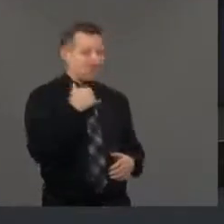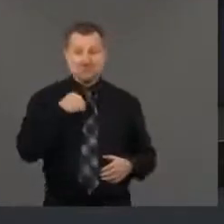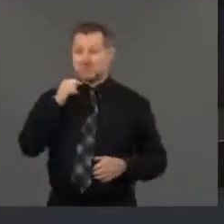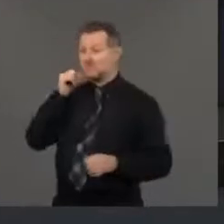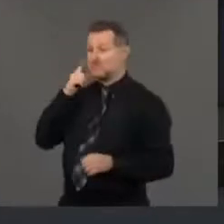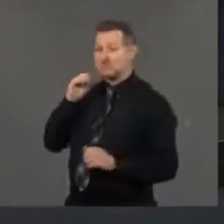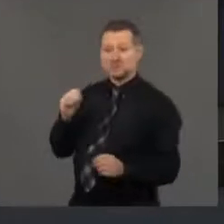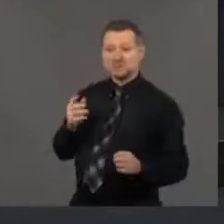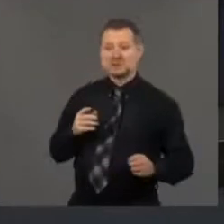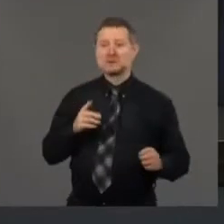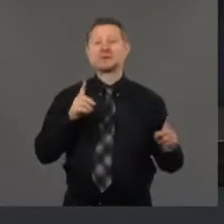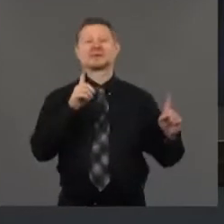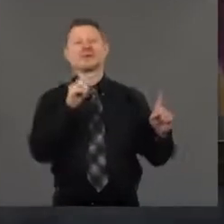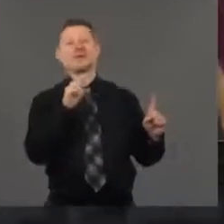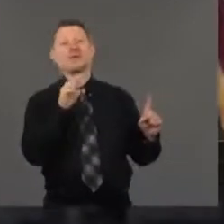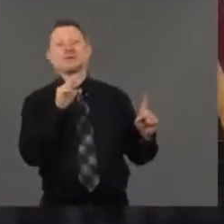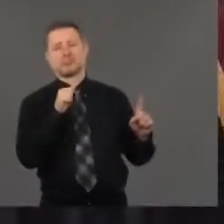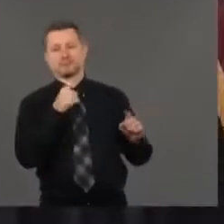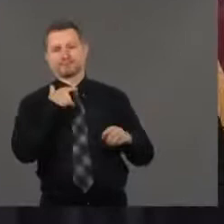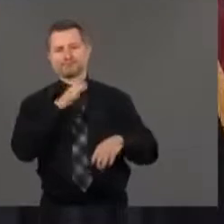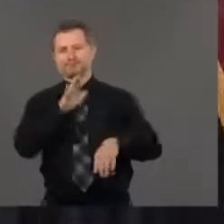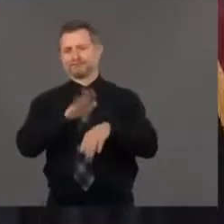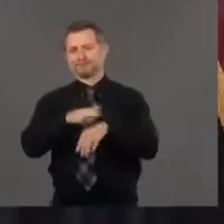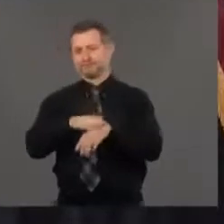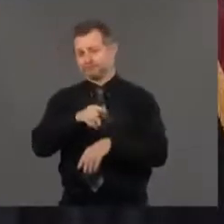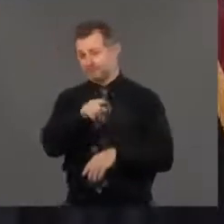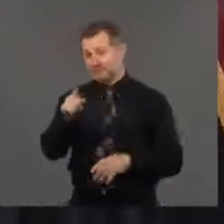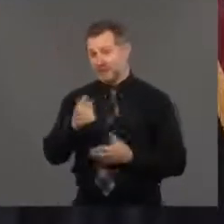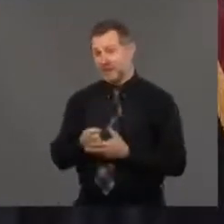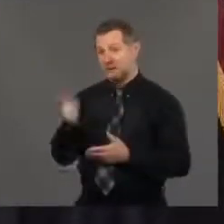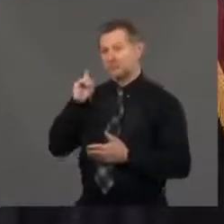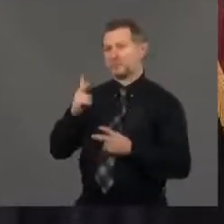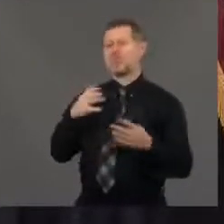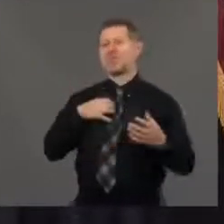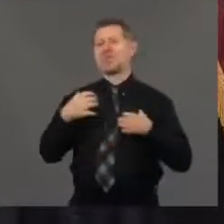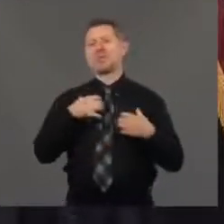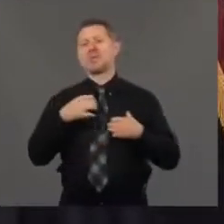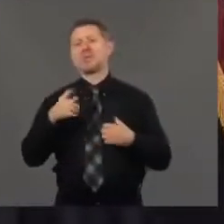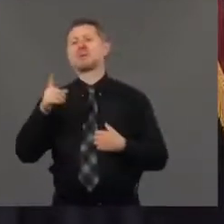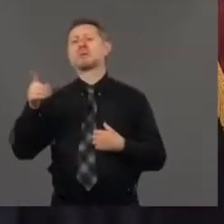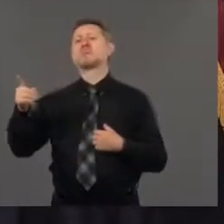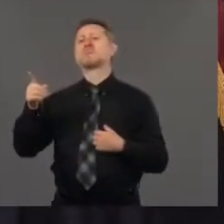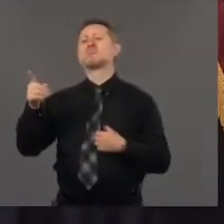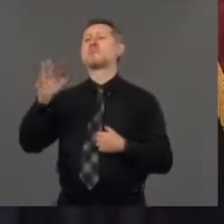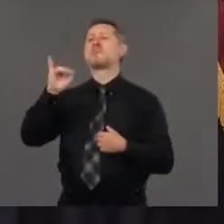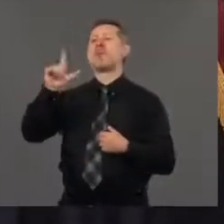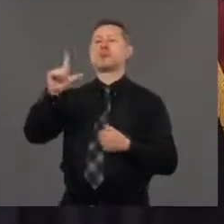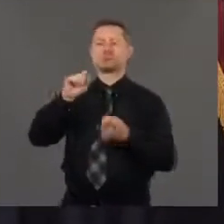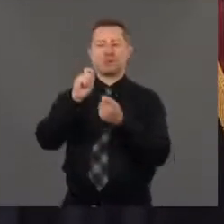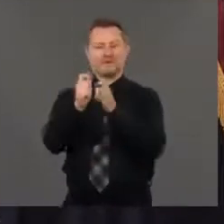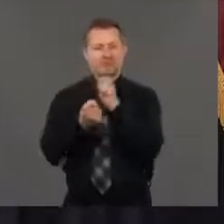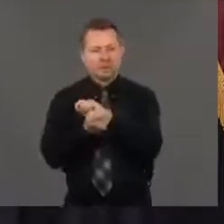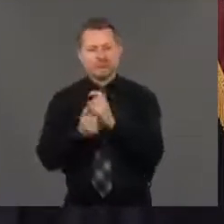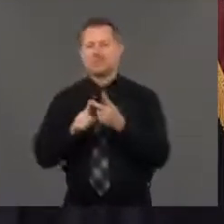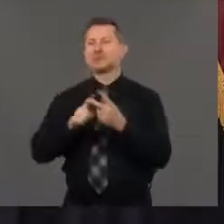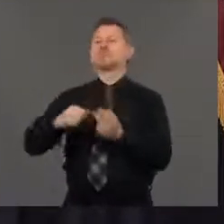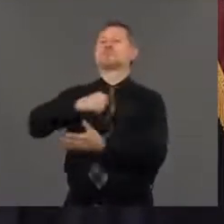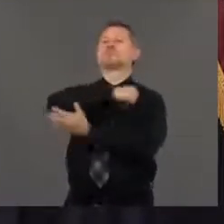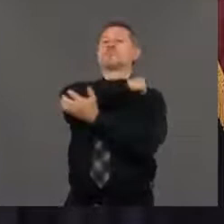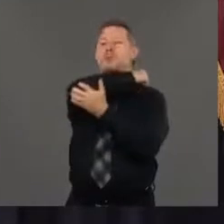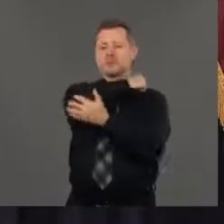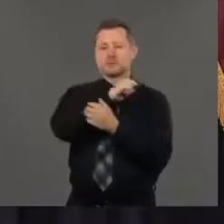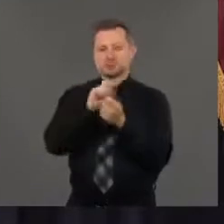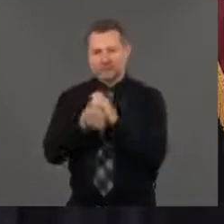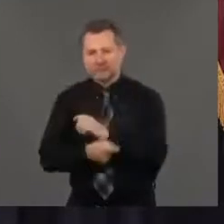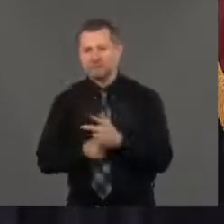I would just caution that last week it was bail reform, and it was the chokehold ban, and it was Rikers, and then it's rent, and